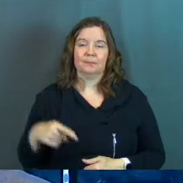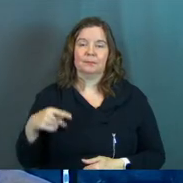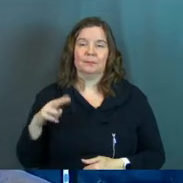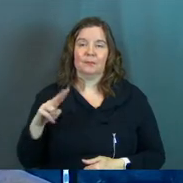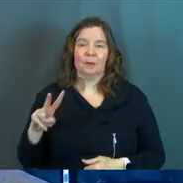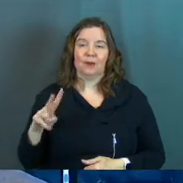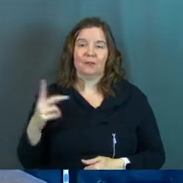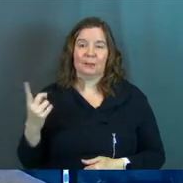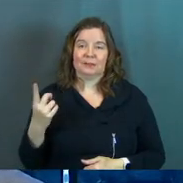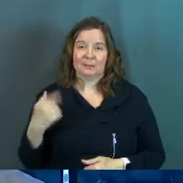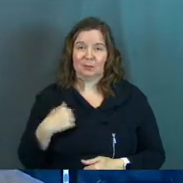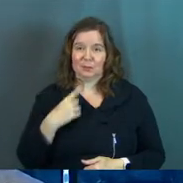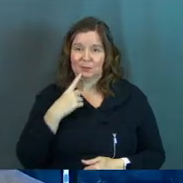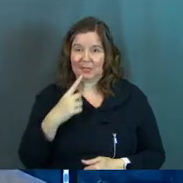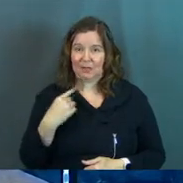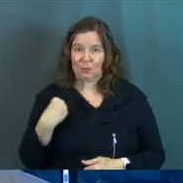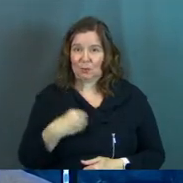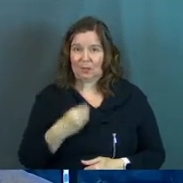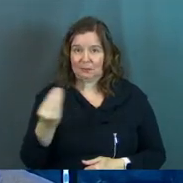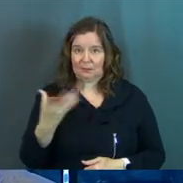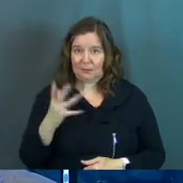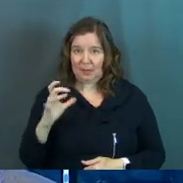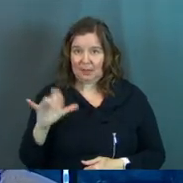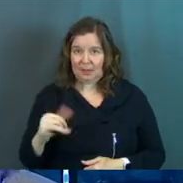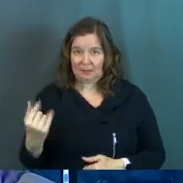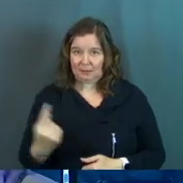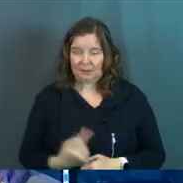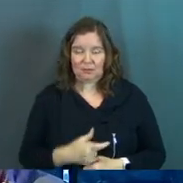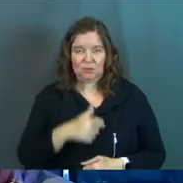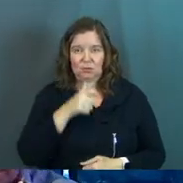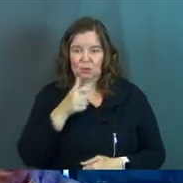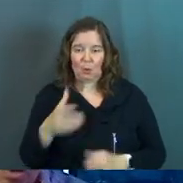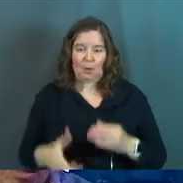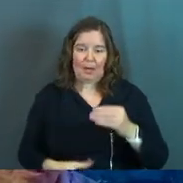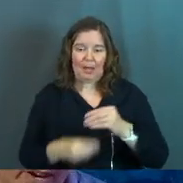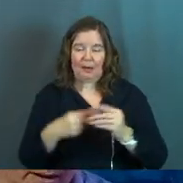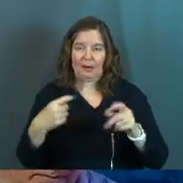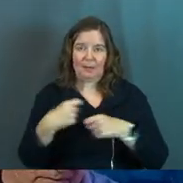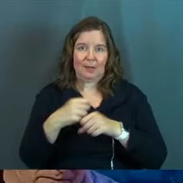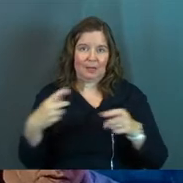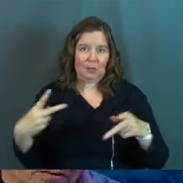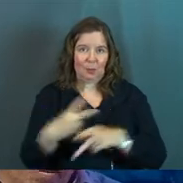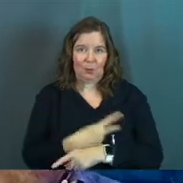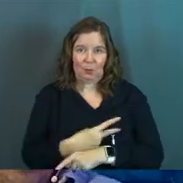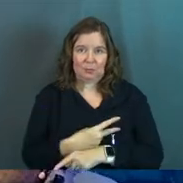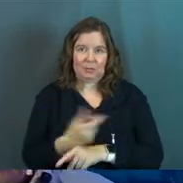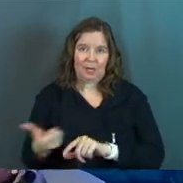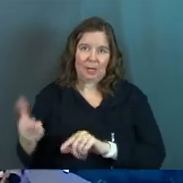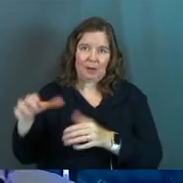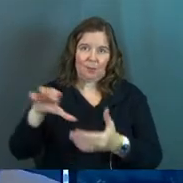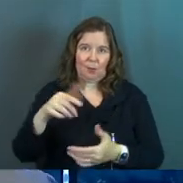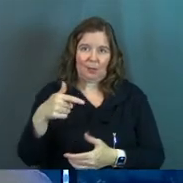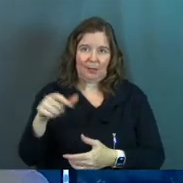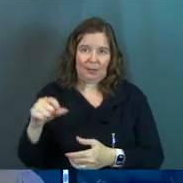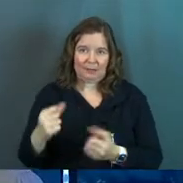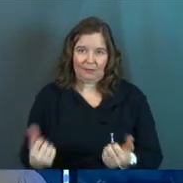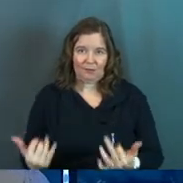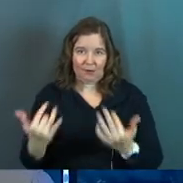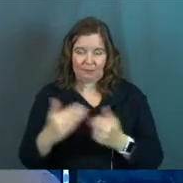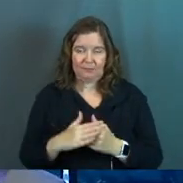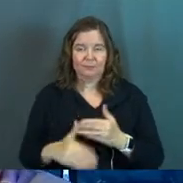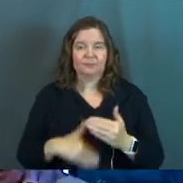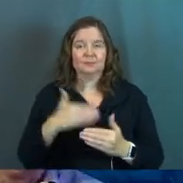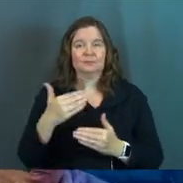Proverbs has some things to say to us today. Don't pour gasoline on the fire. Next is mock and insult